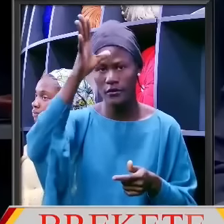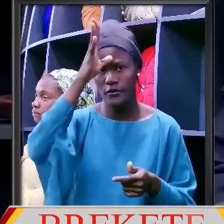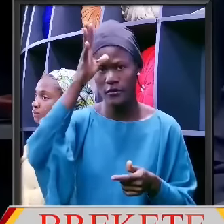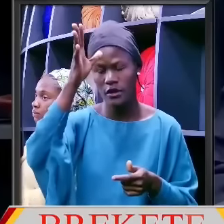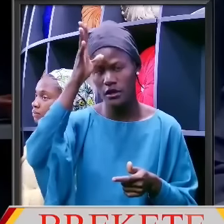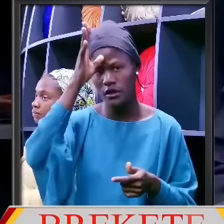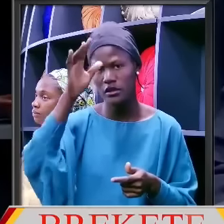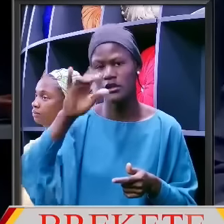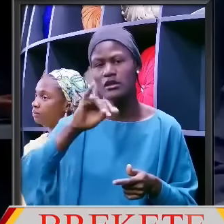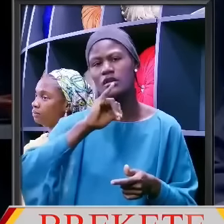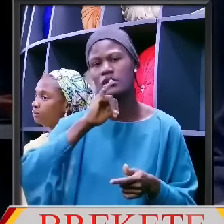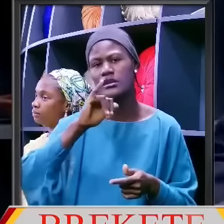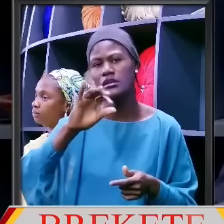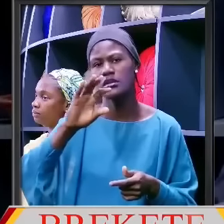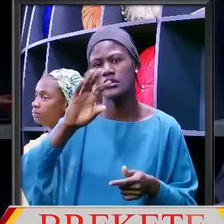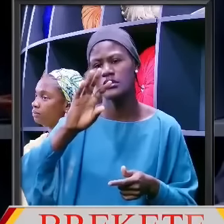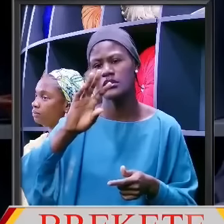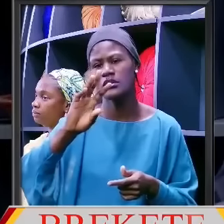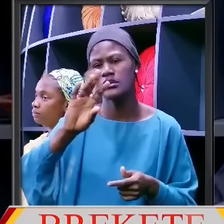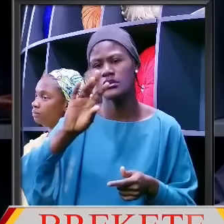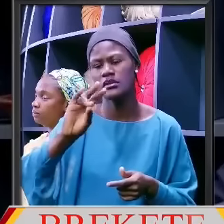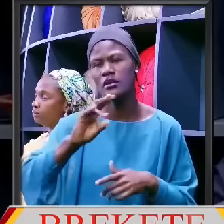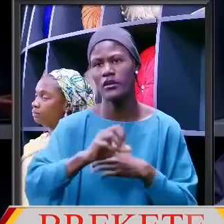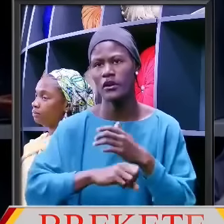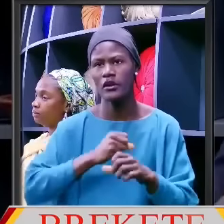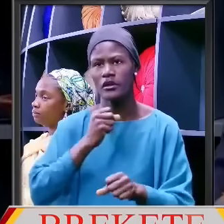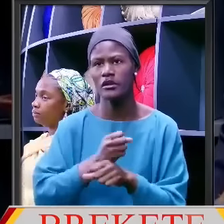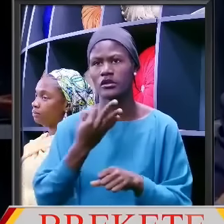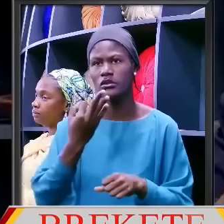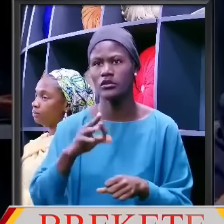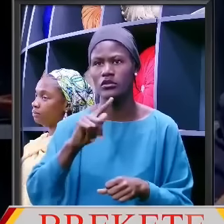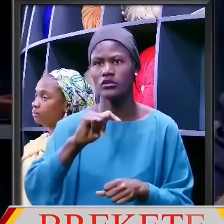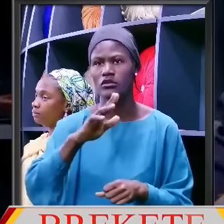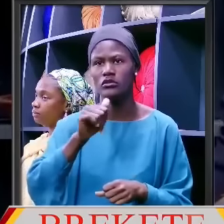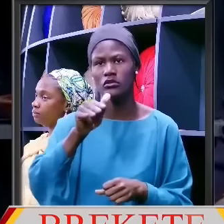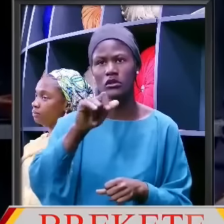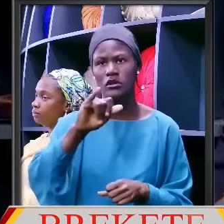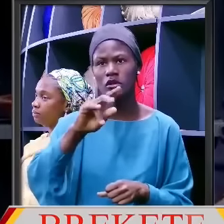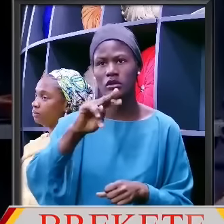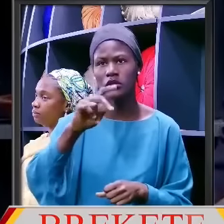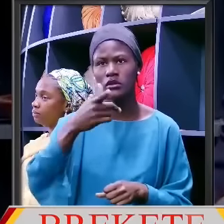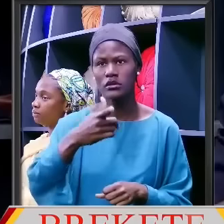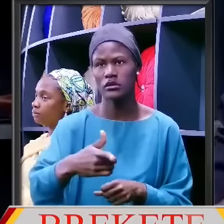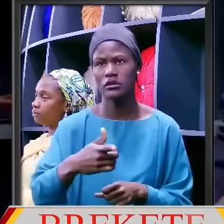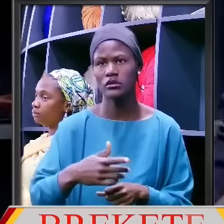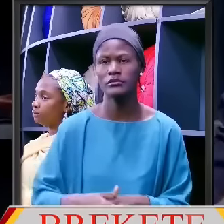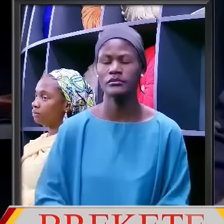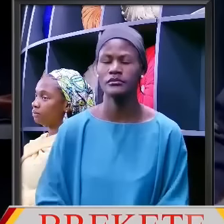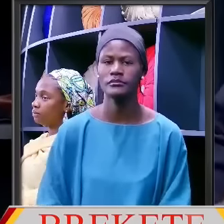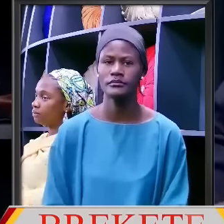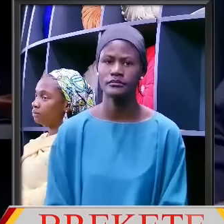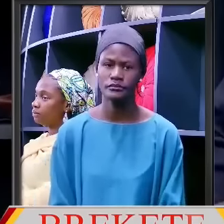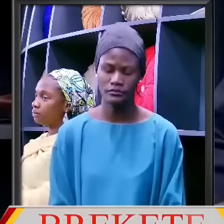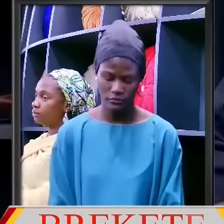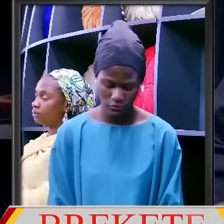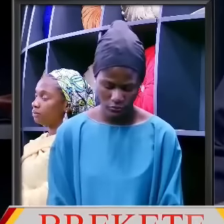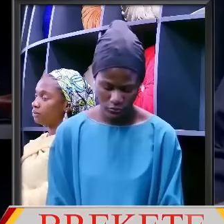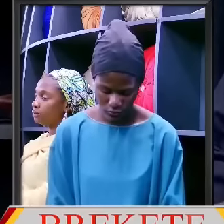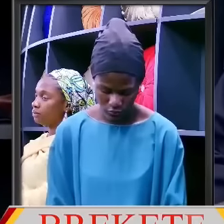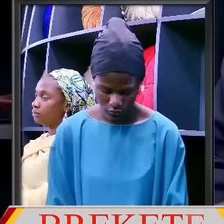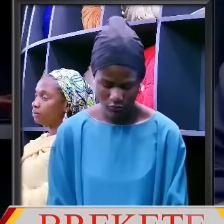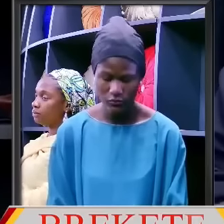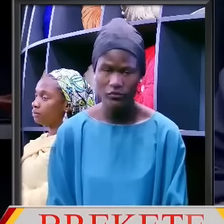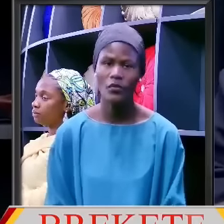about 7 years of training. I don't know whether I get them. Yeah, 7, 10, 11 years. Yes, minimum seven. 7 years.